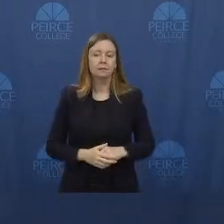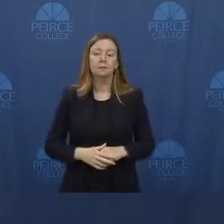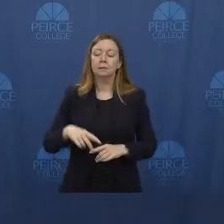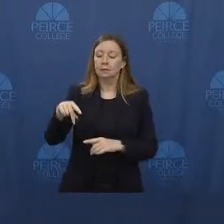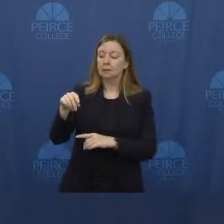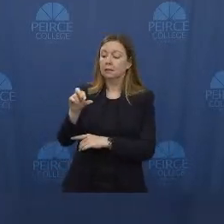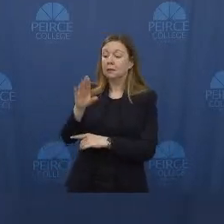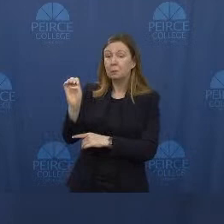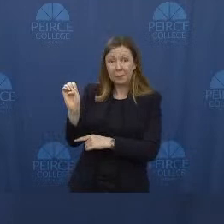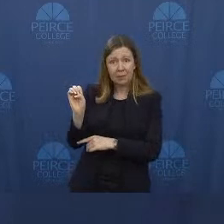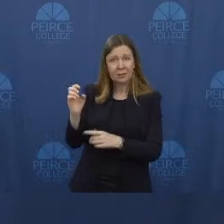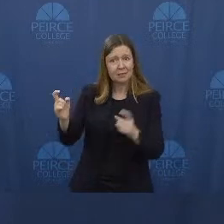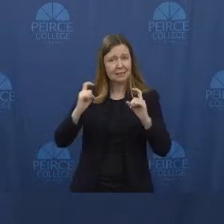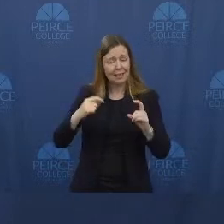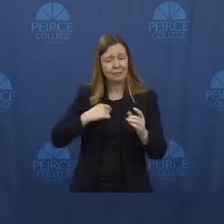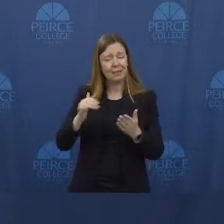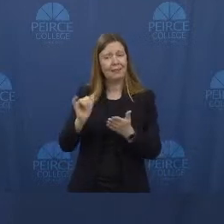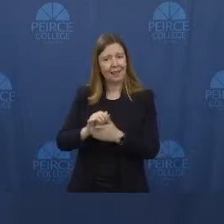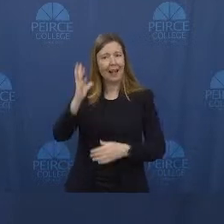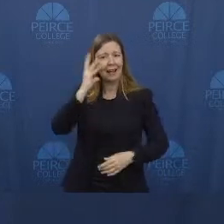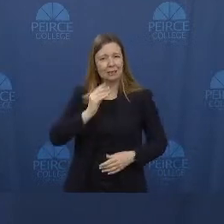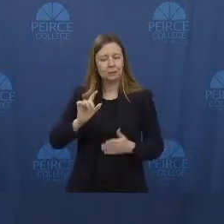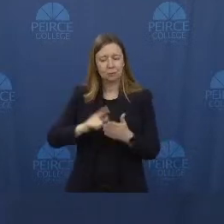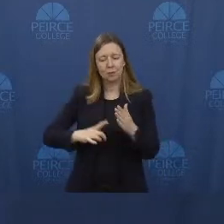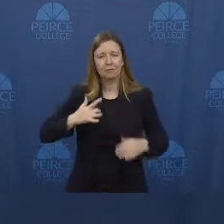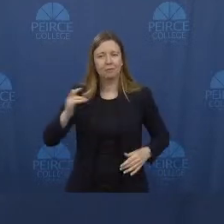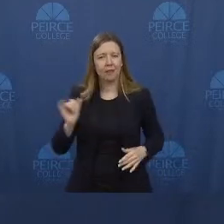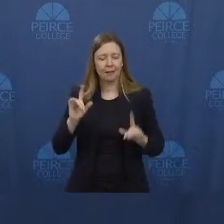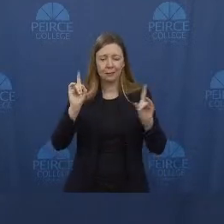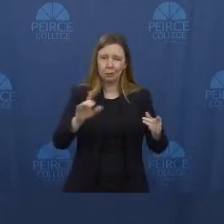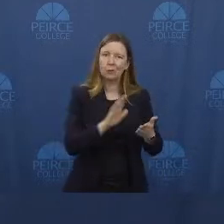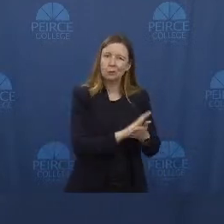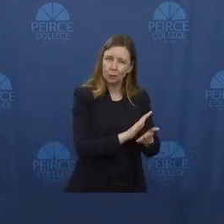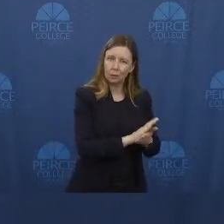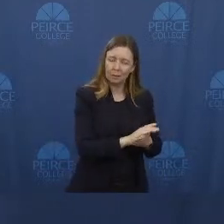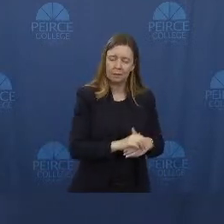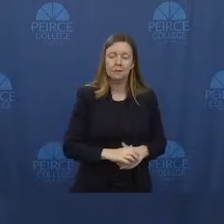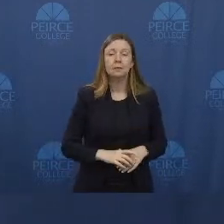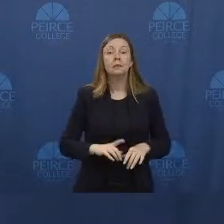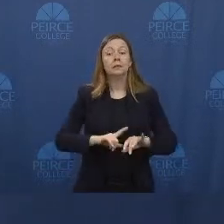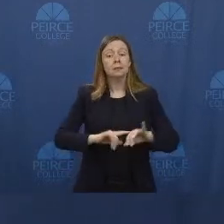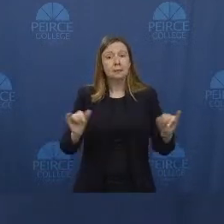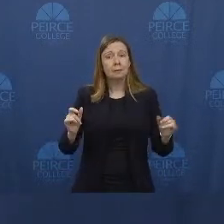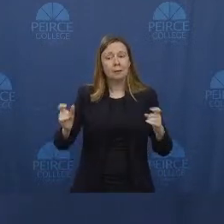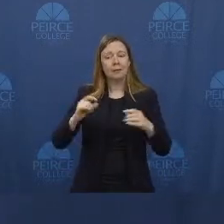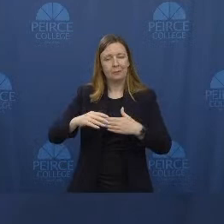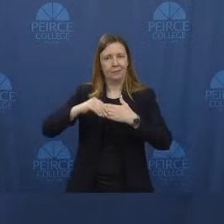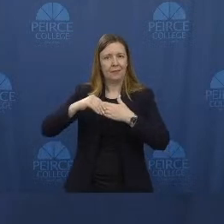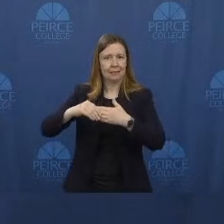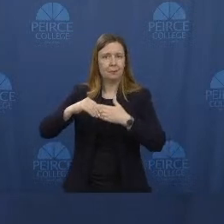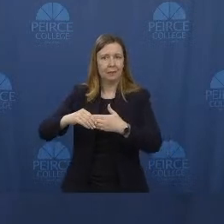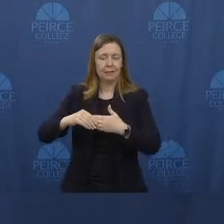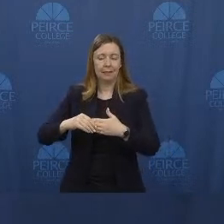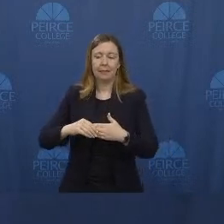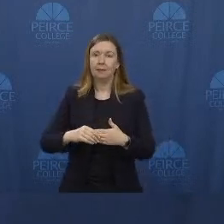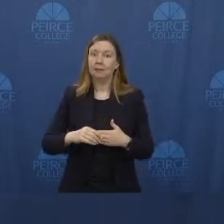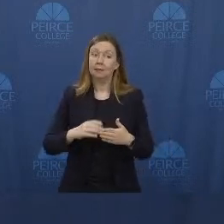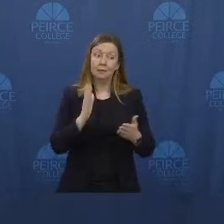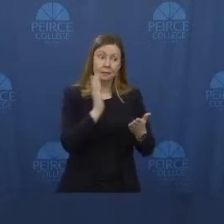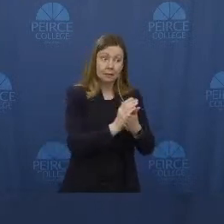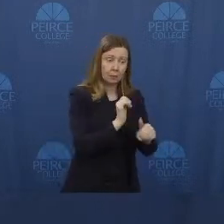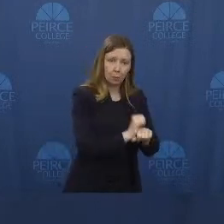Peirce gave me the experience of what it felt like to go to school. But it also gave me the flexibility that I didn't have to stop